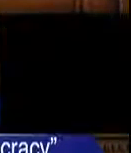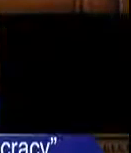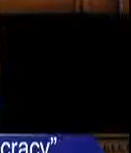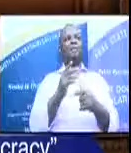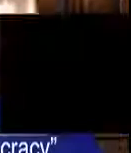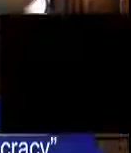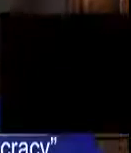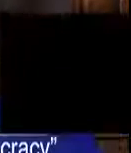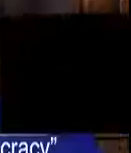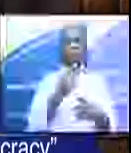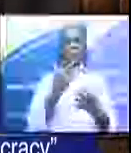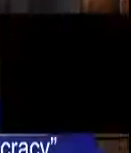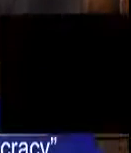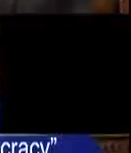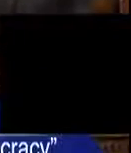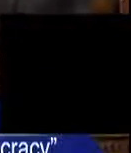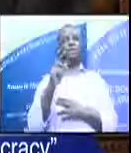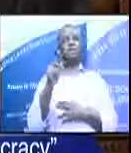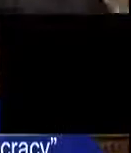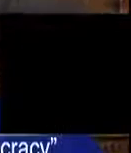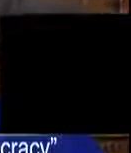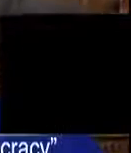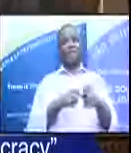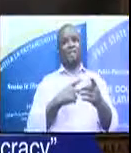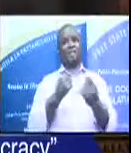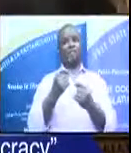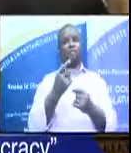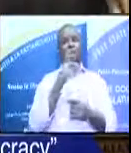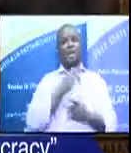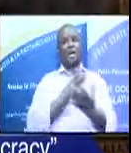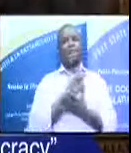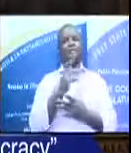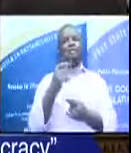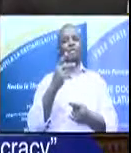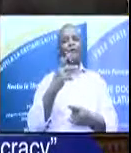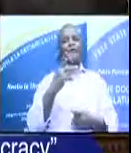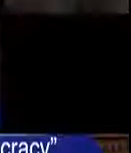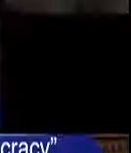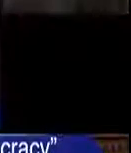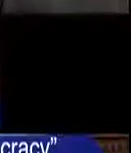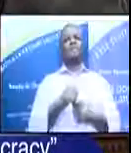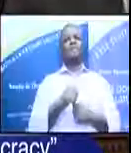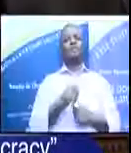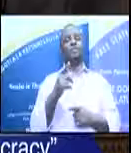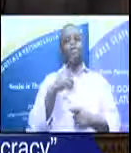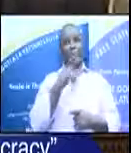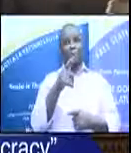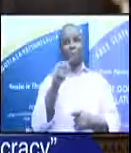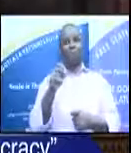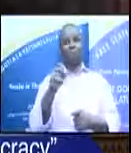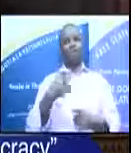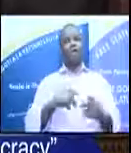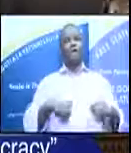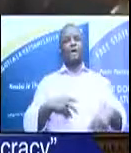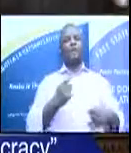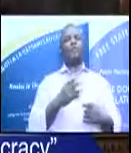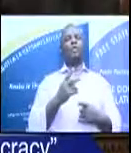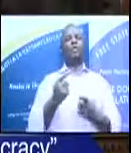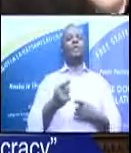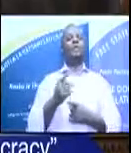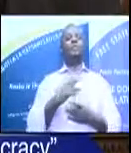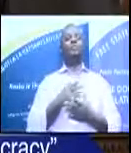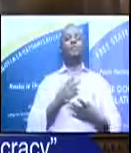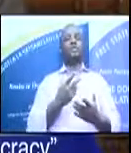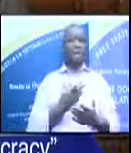HOD. You did not exercise your authority to act on this, that we said it is corruption or looting or possibilities